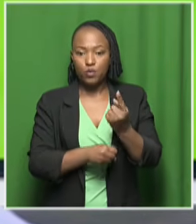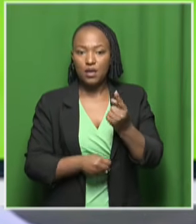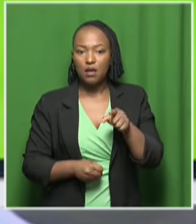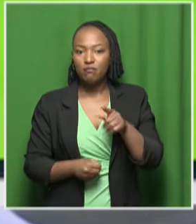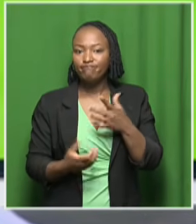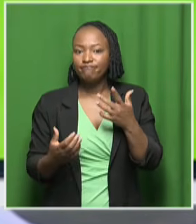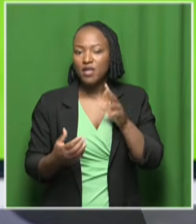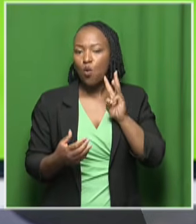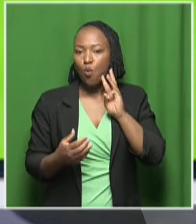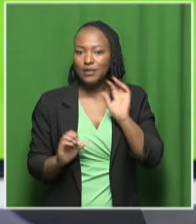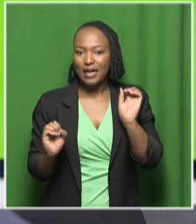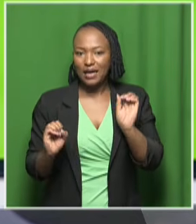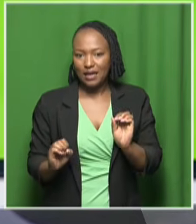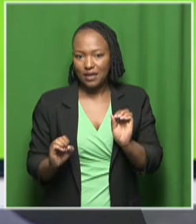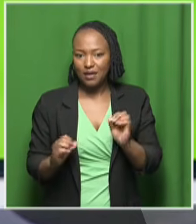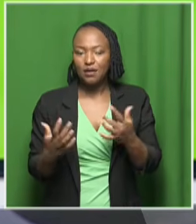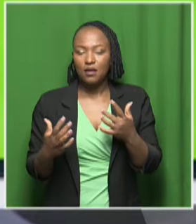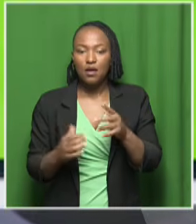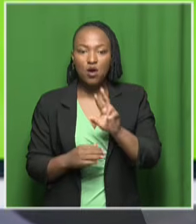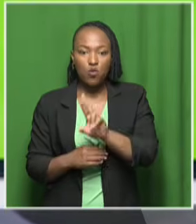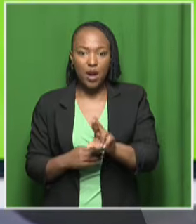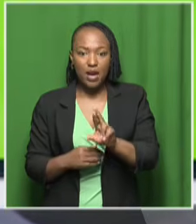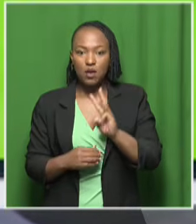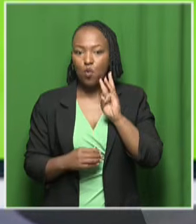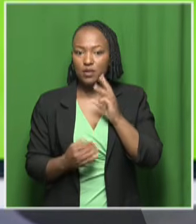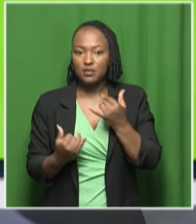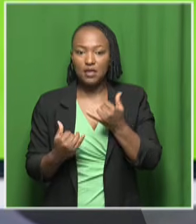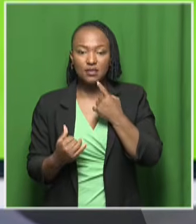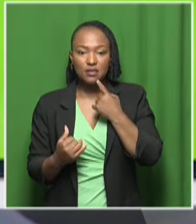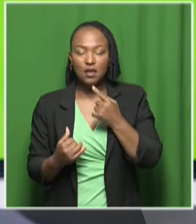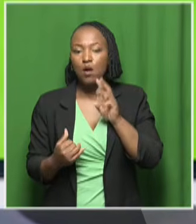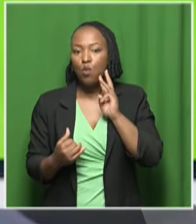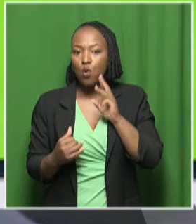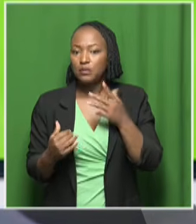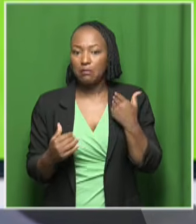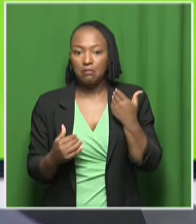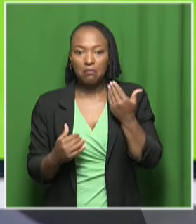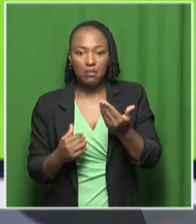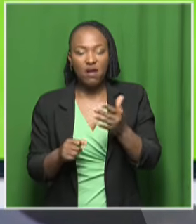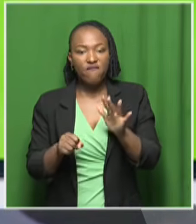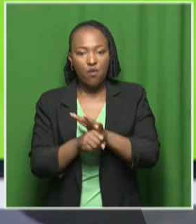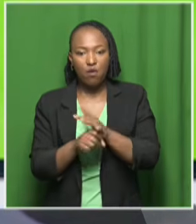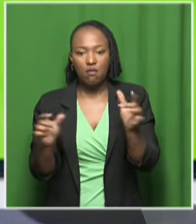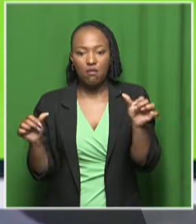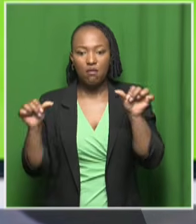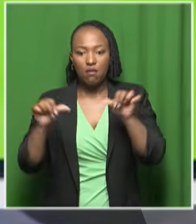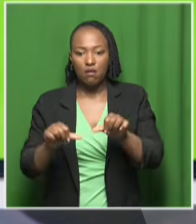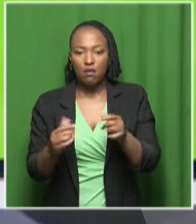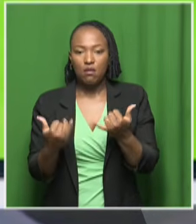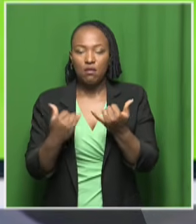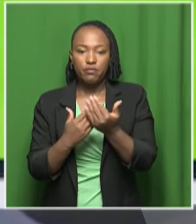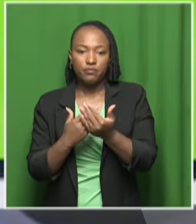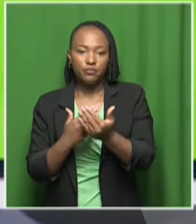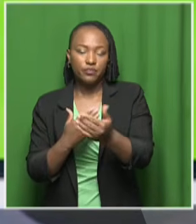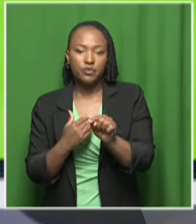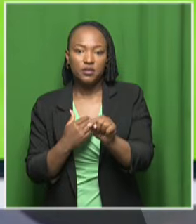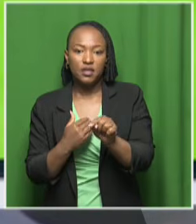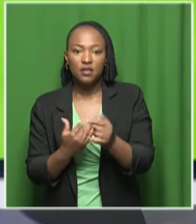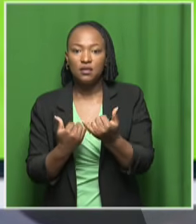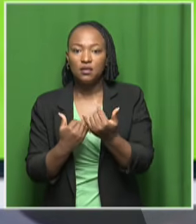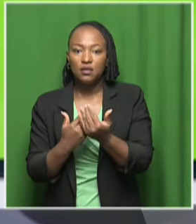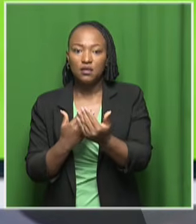when it comes to water issues. Now, Rand Water says that its water supply systems have fully recovered and water is now being